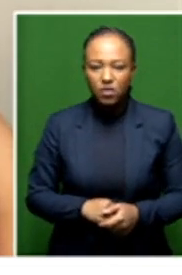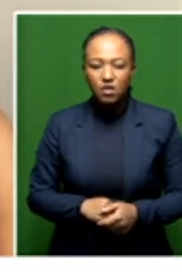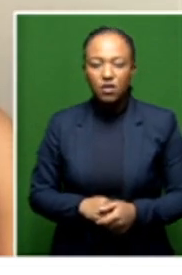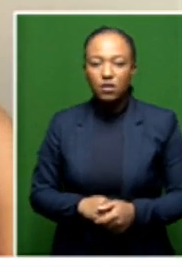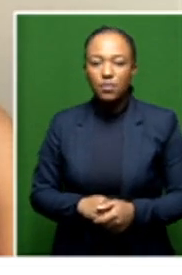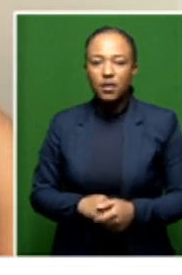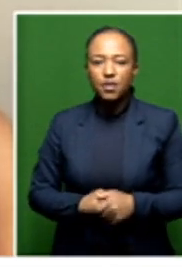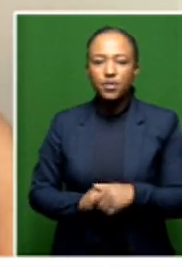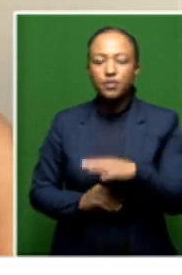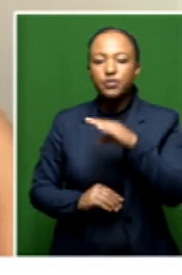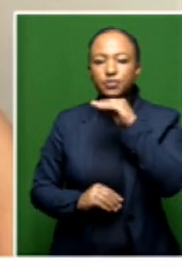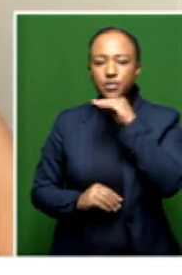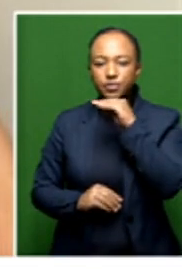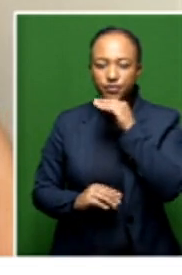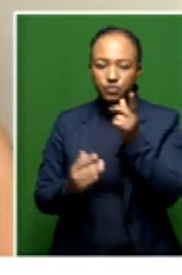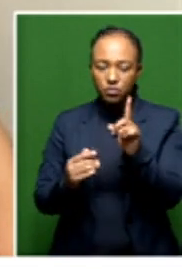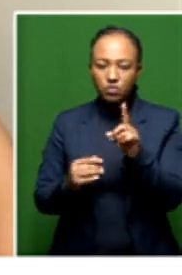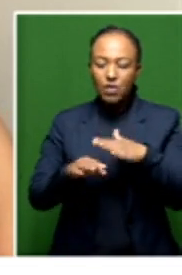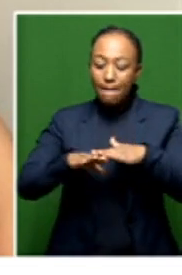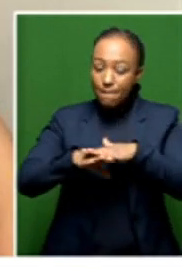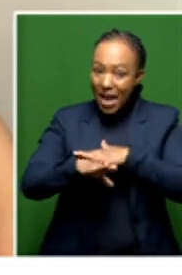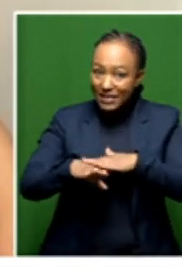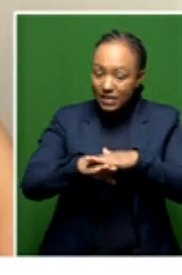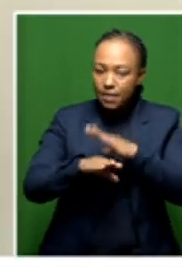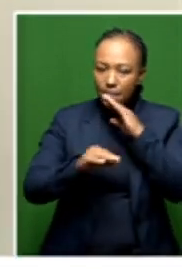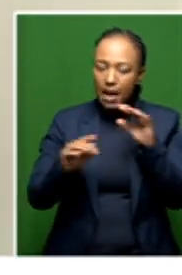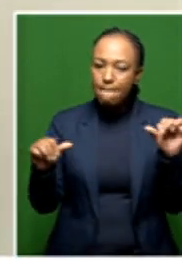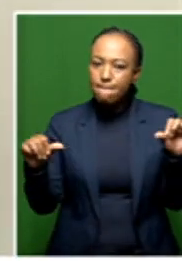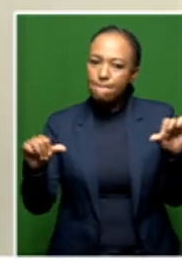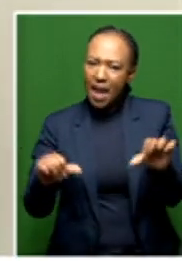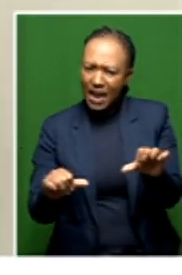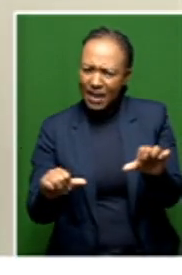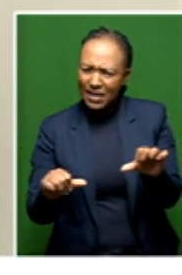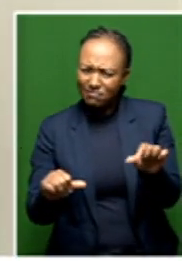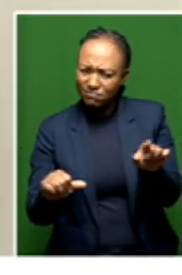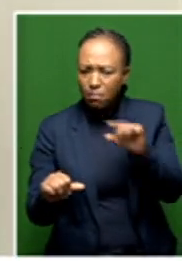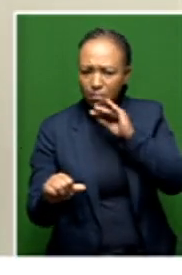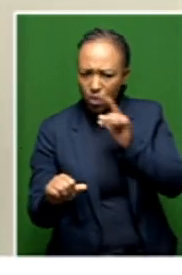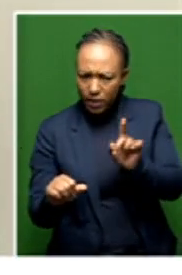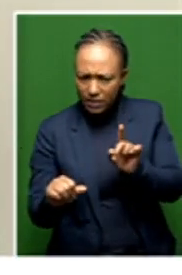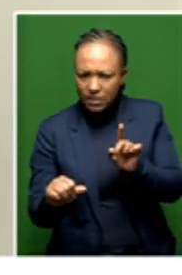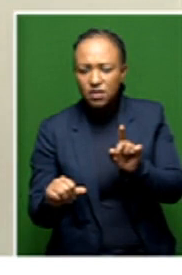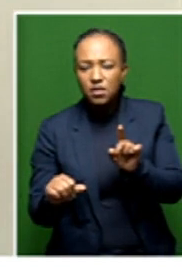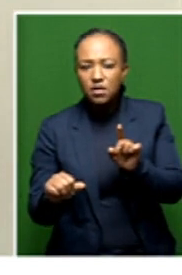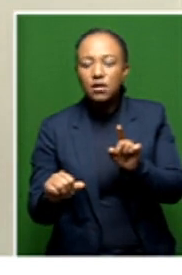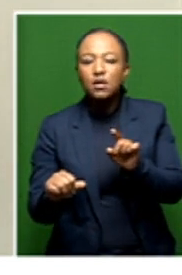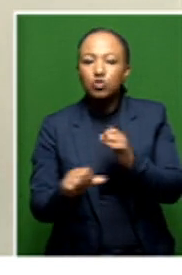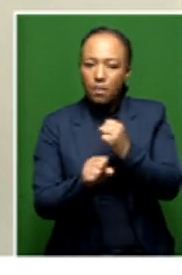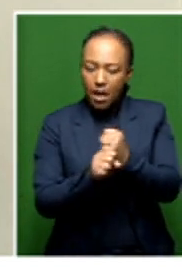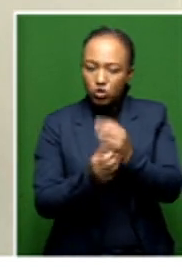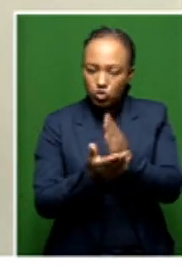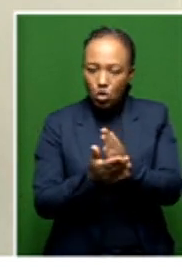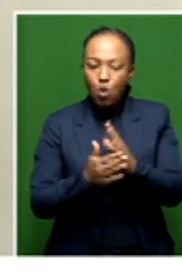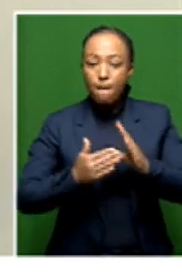that when we said going back to basics, it tells us that we need to go back in servicing our